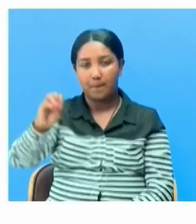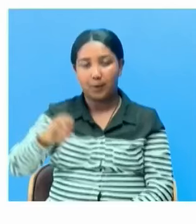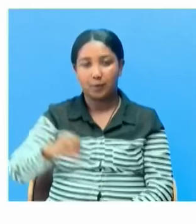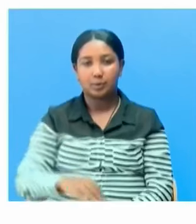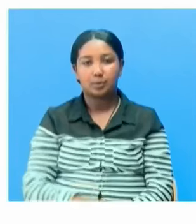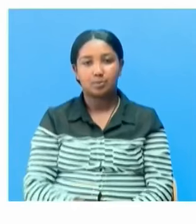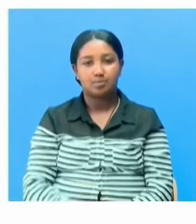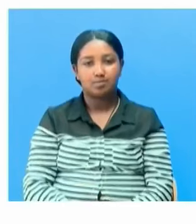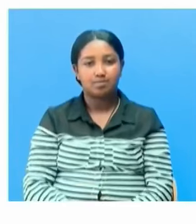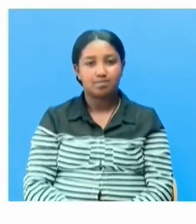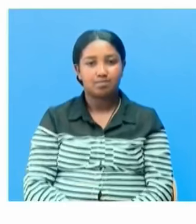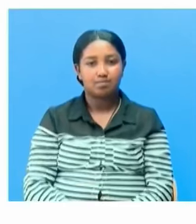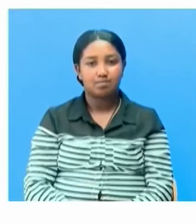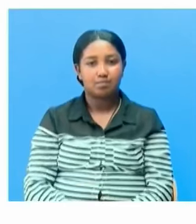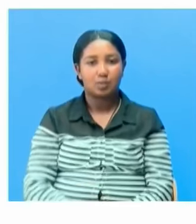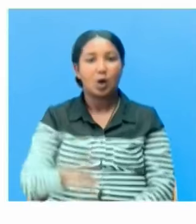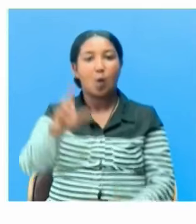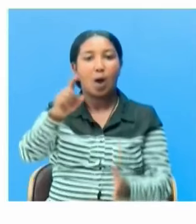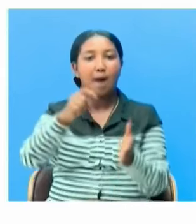is